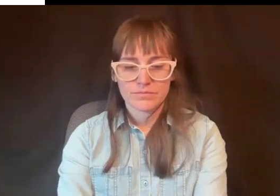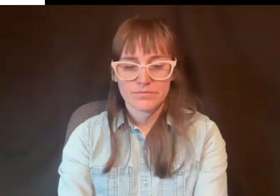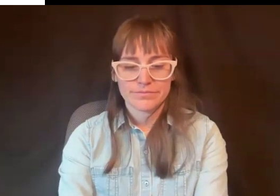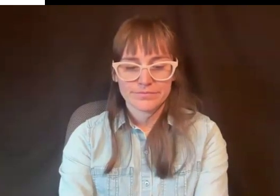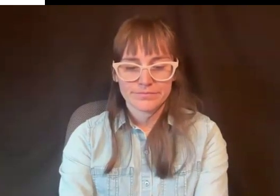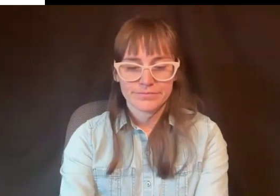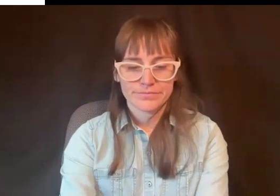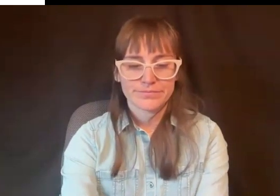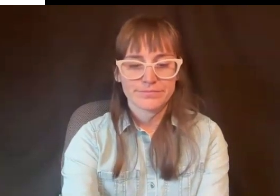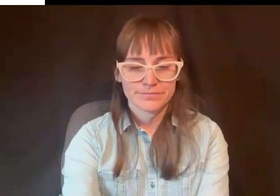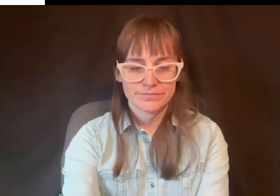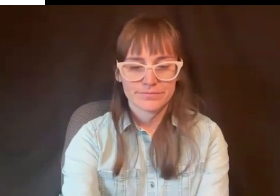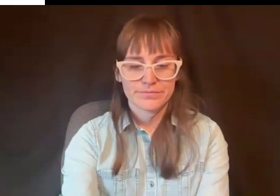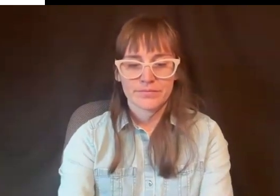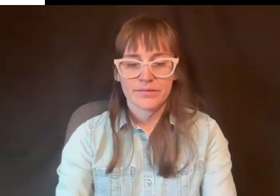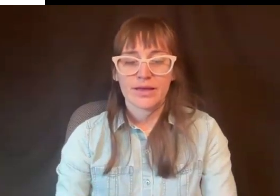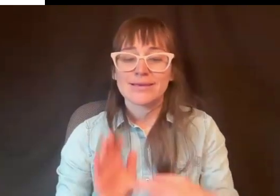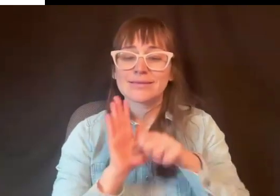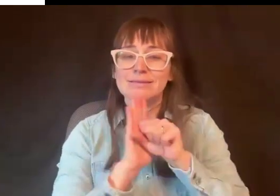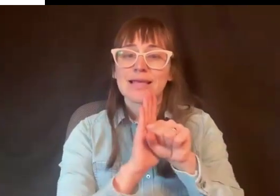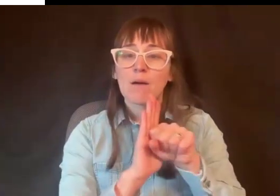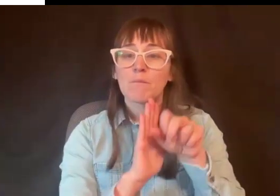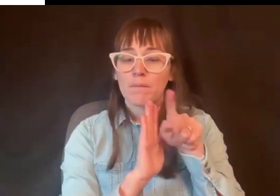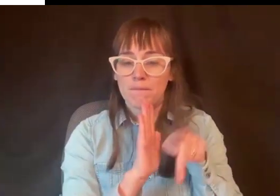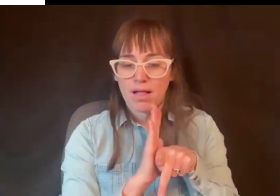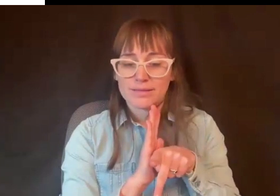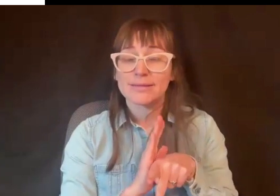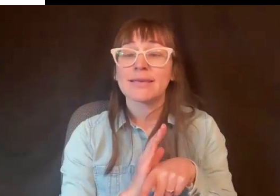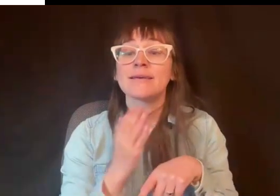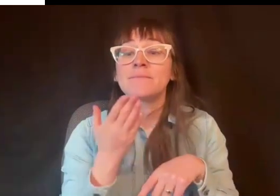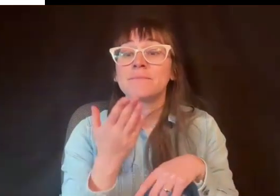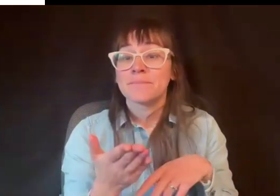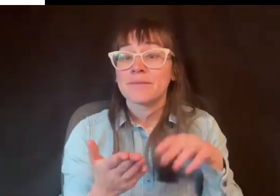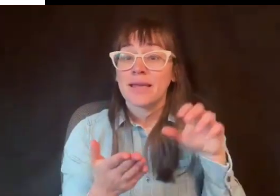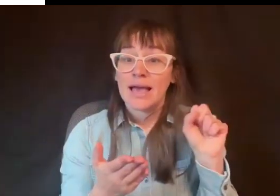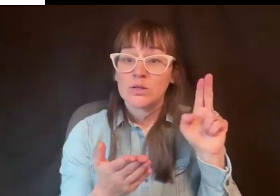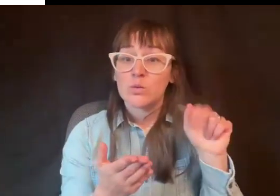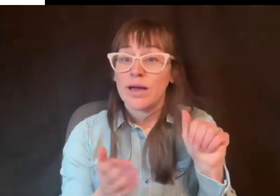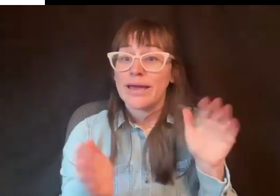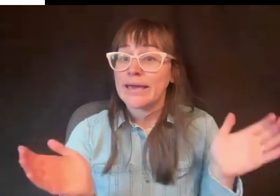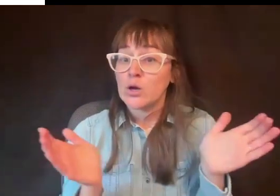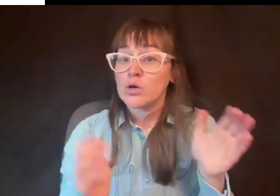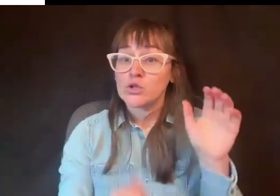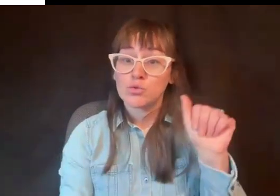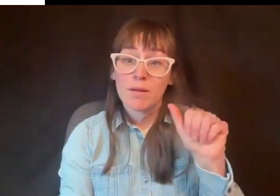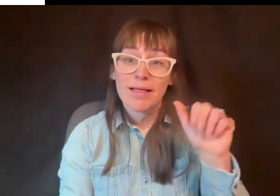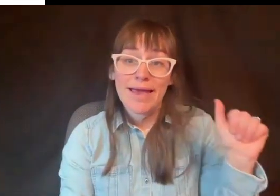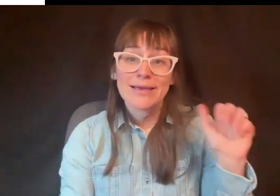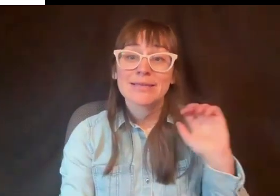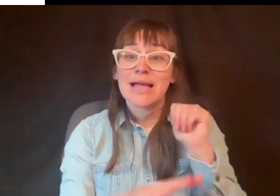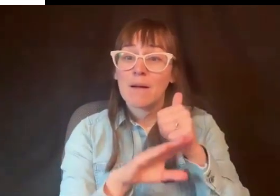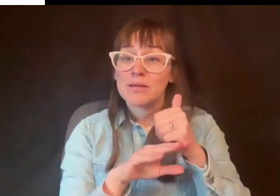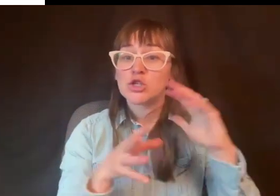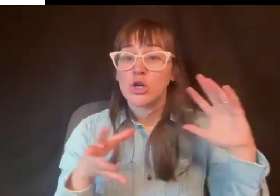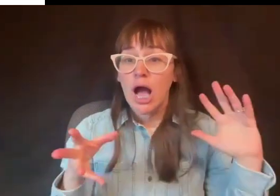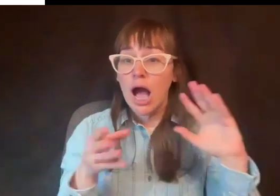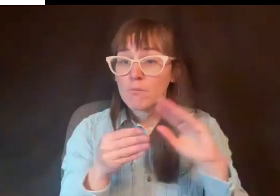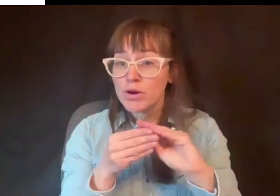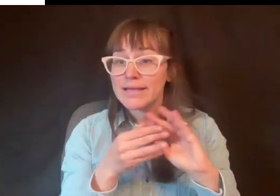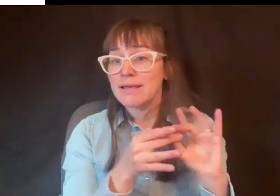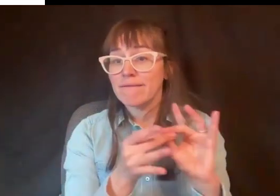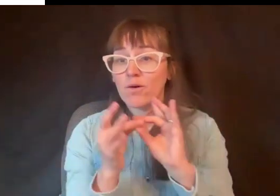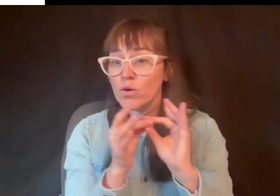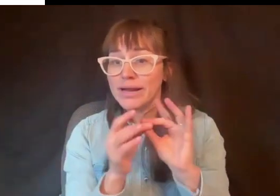So here's the sample policy. The SUA encourages AAAs to establish comprehensive and coordinated systems for